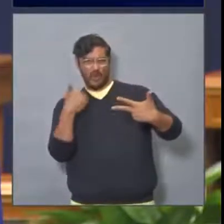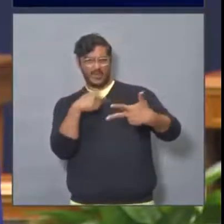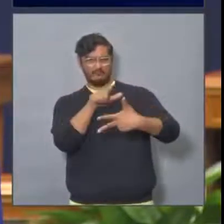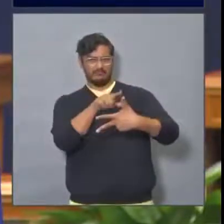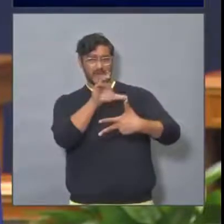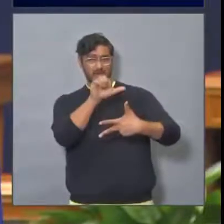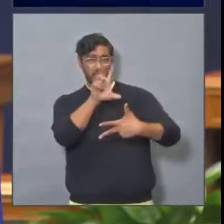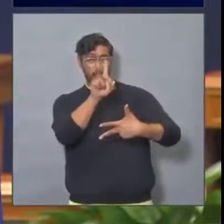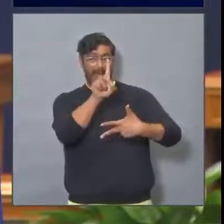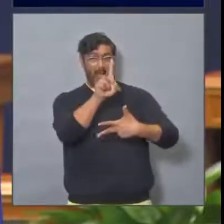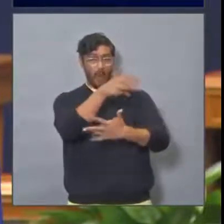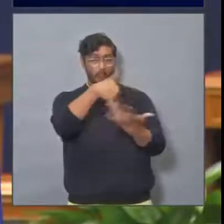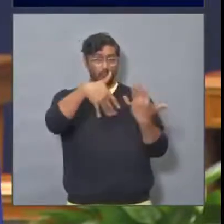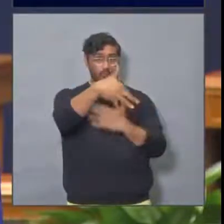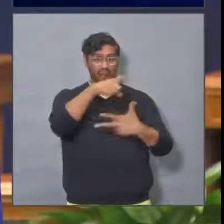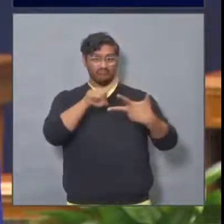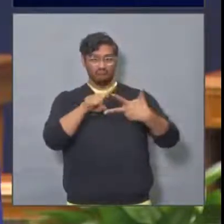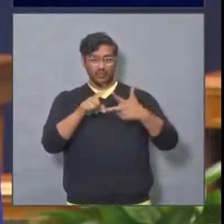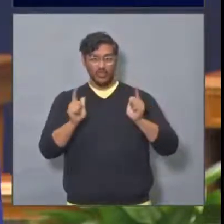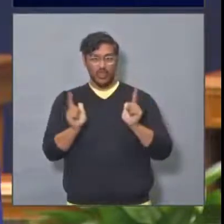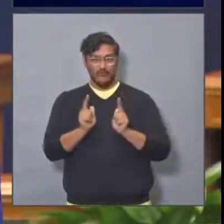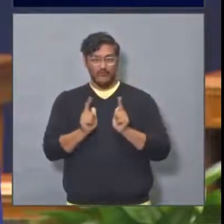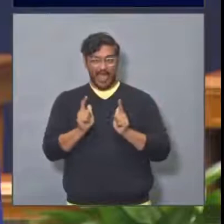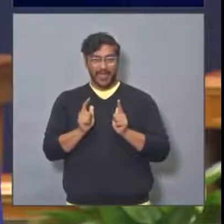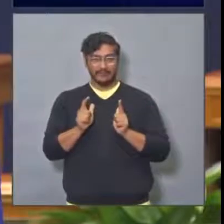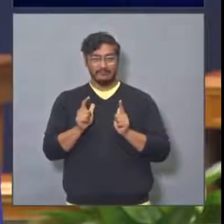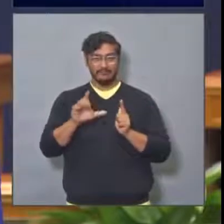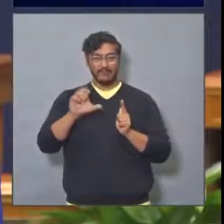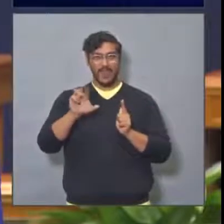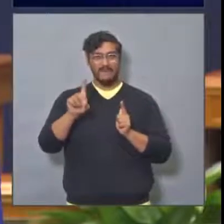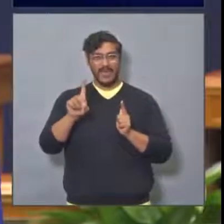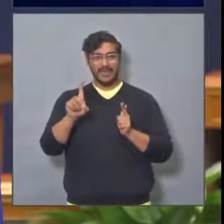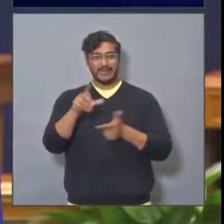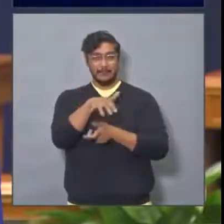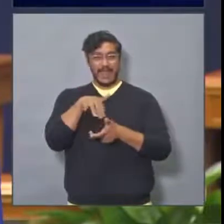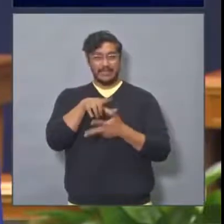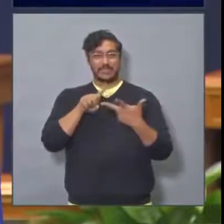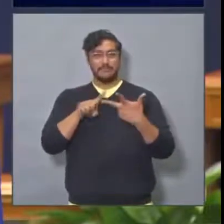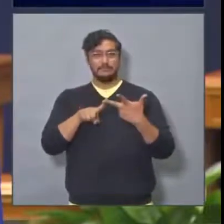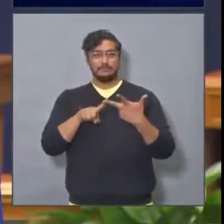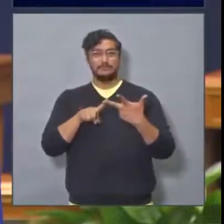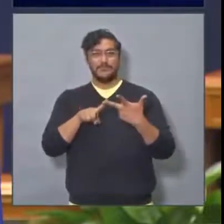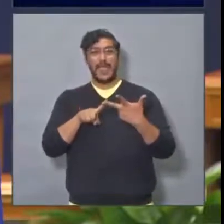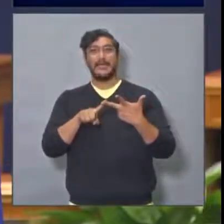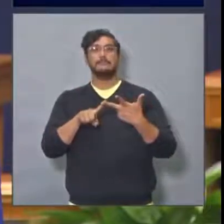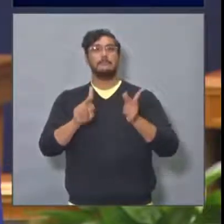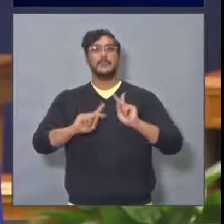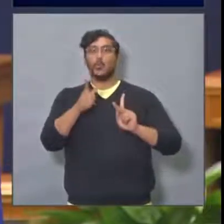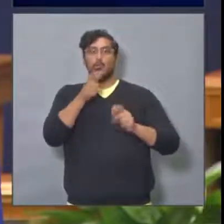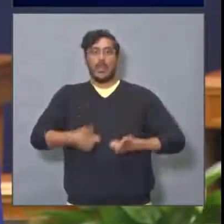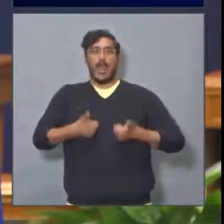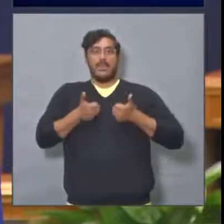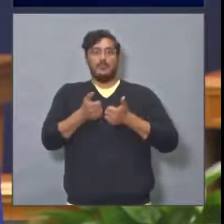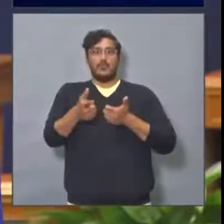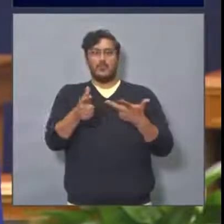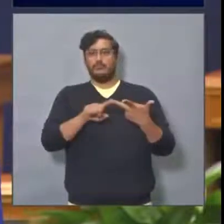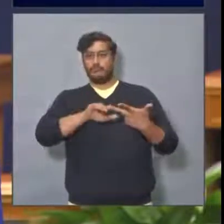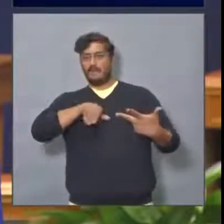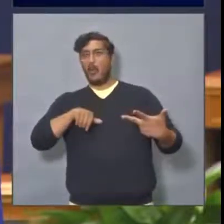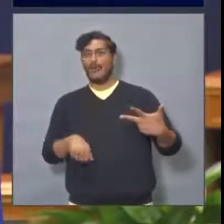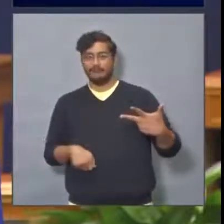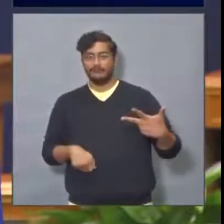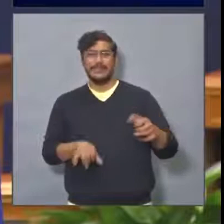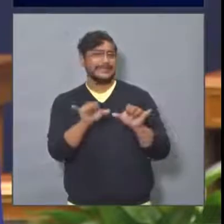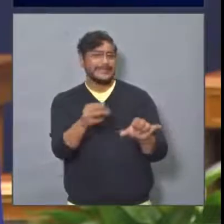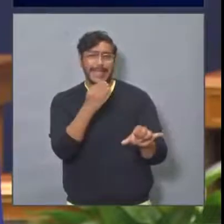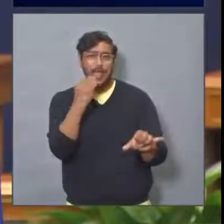confined spaces, and close contact with people you don't live with. Stay home if you can as much as possible. If you need to